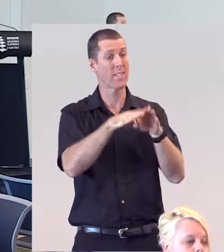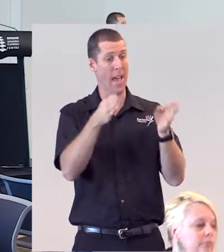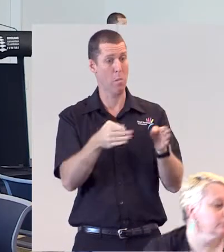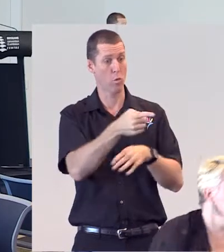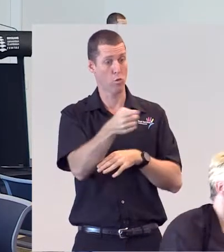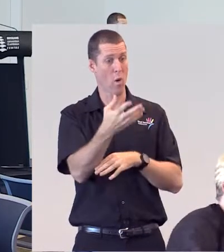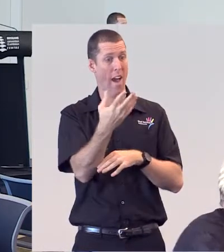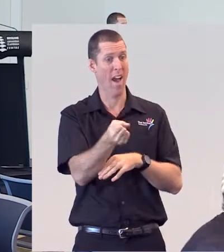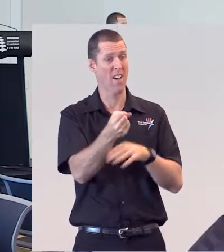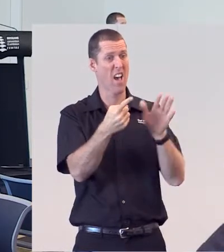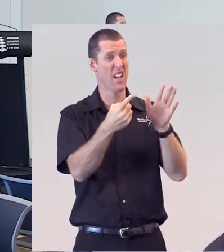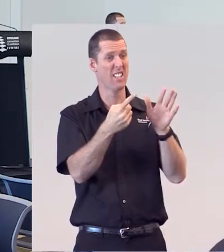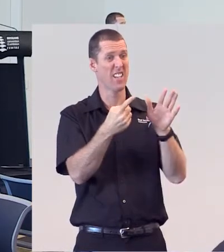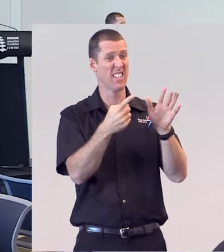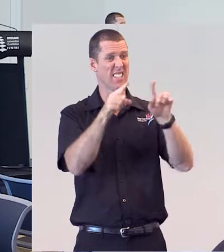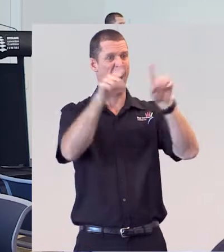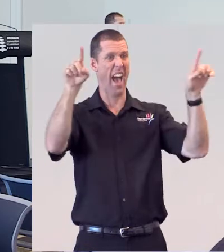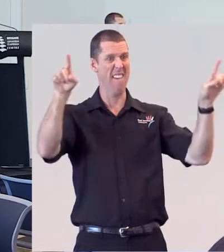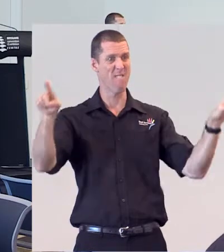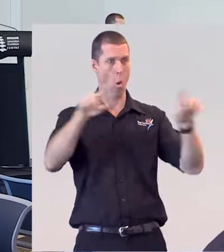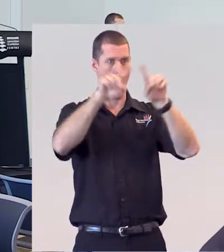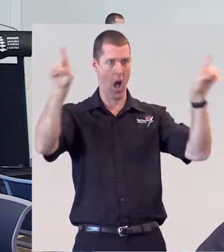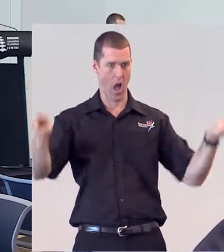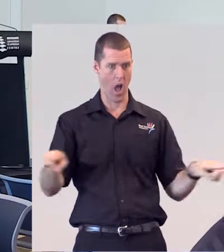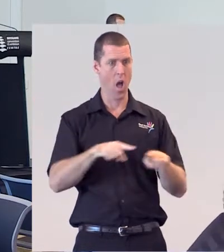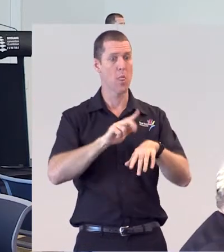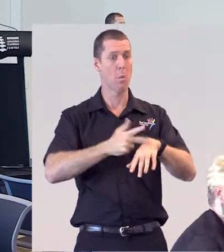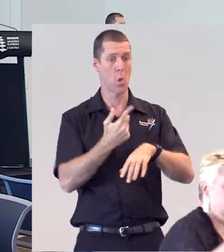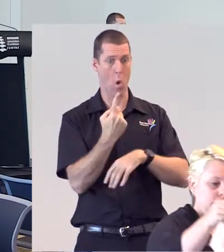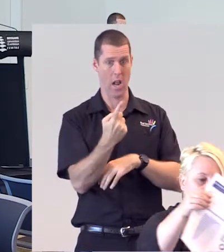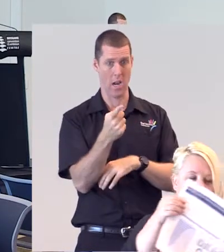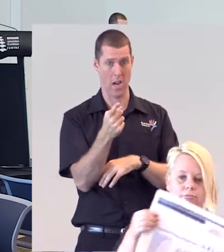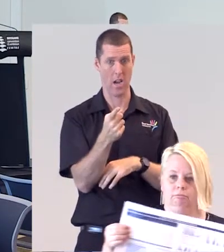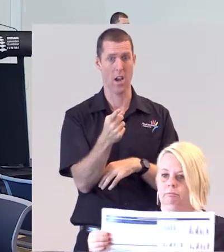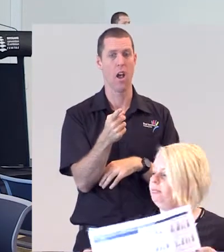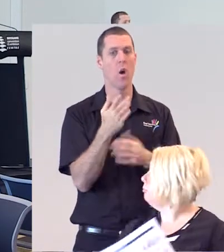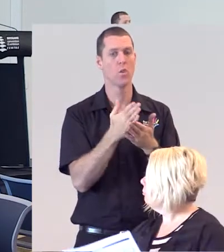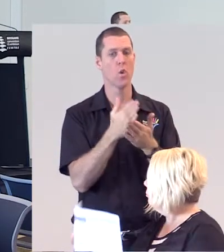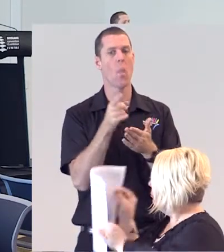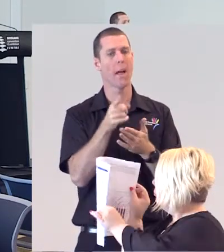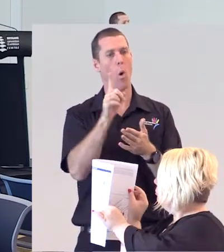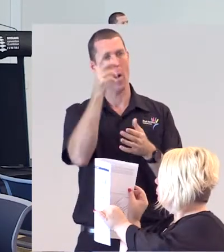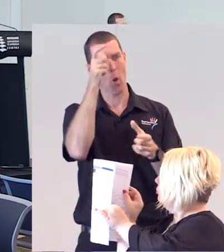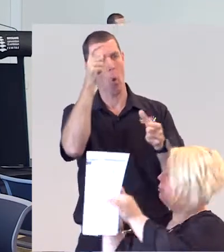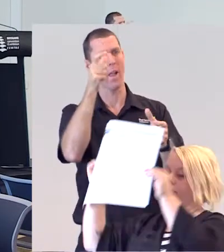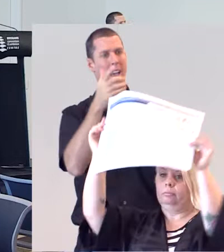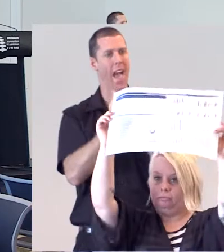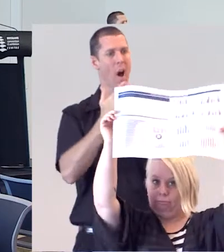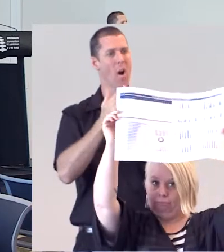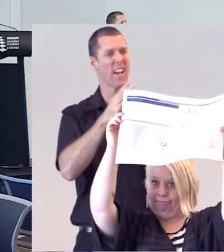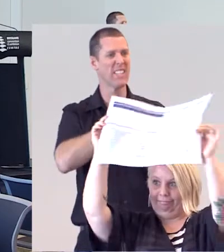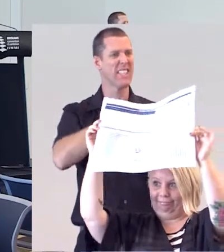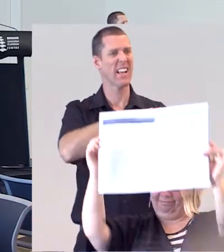have, it's the A4, it's a blue handout, and that's what we're calling our sector